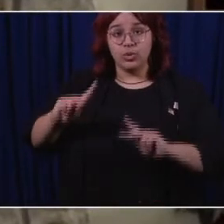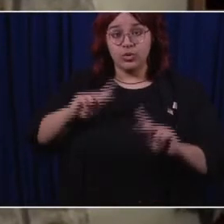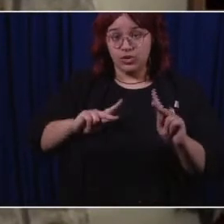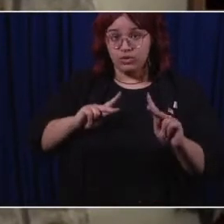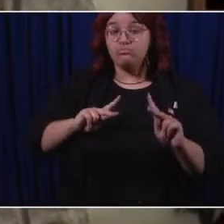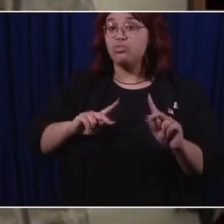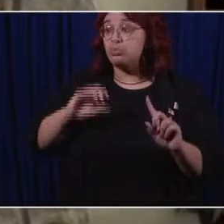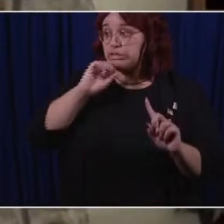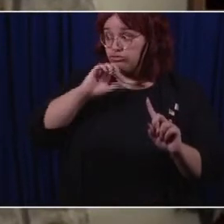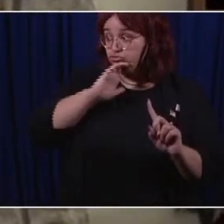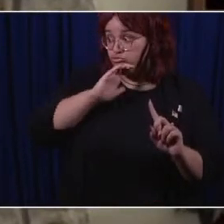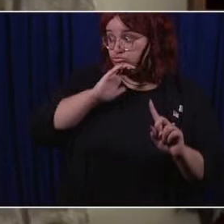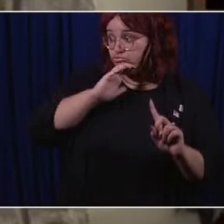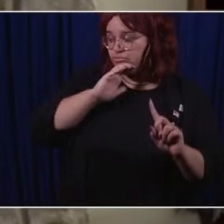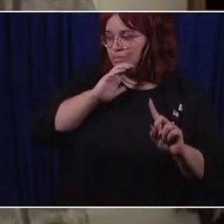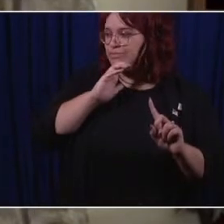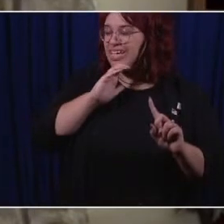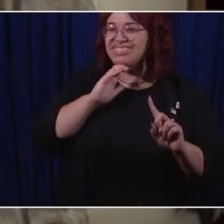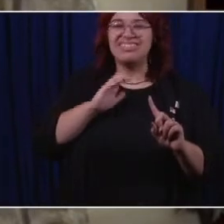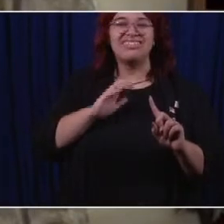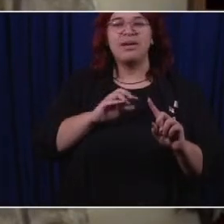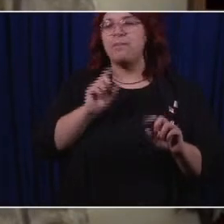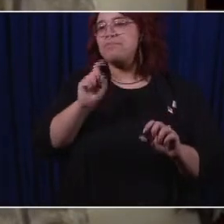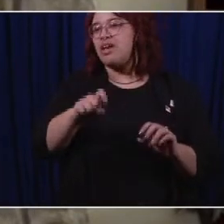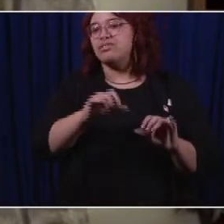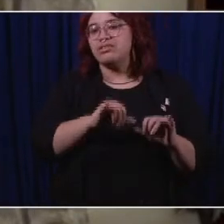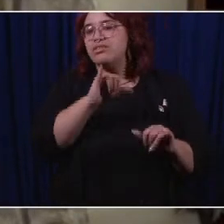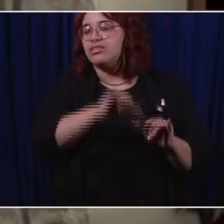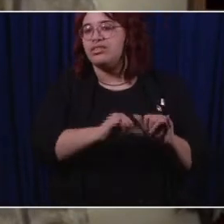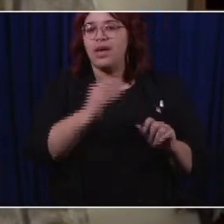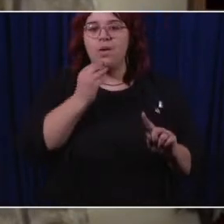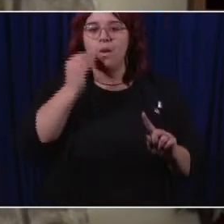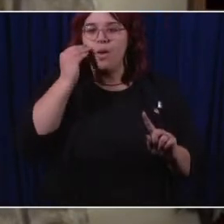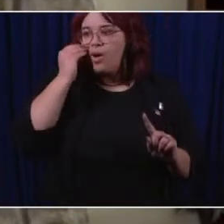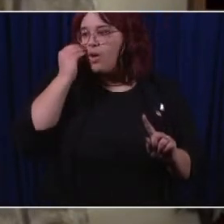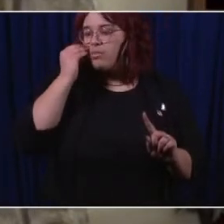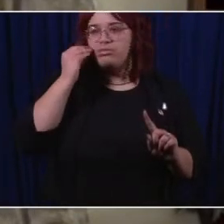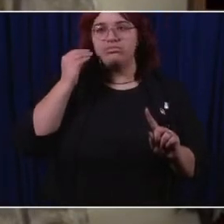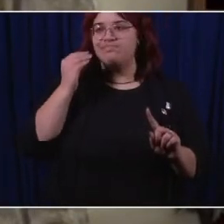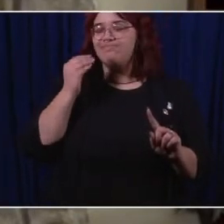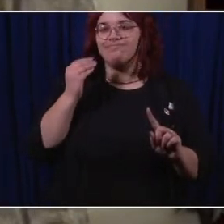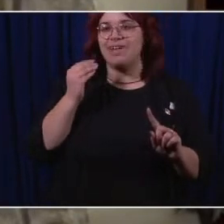homebound? They just can't leave the house.